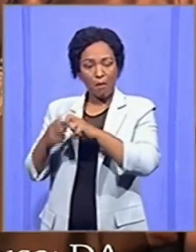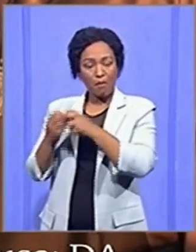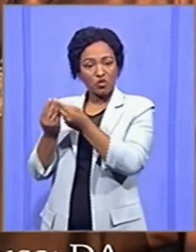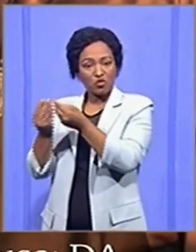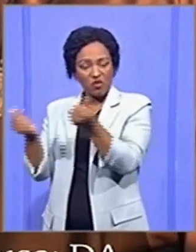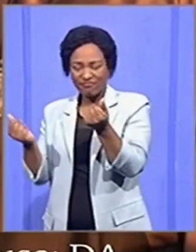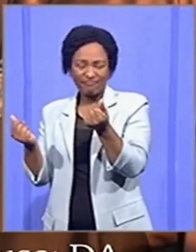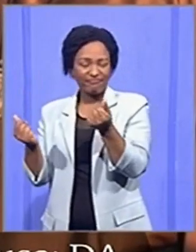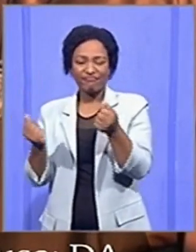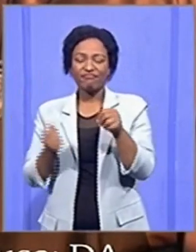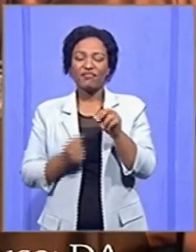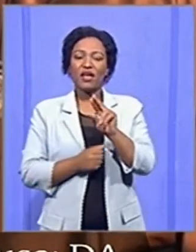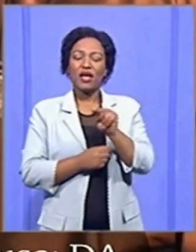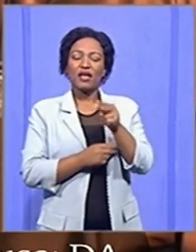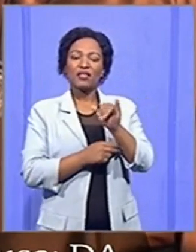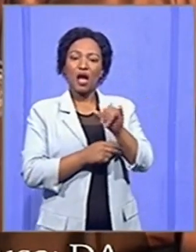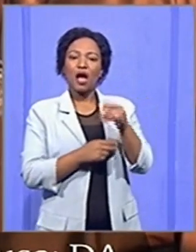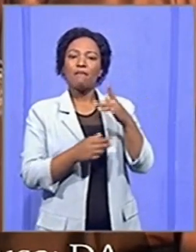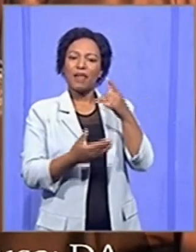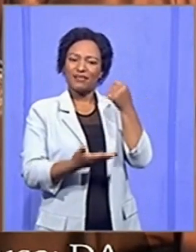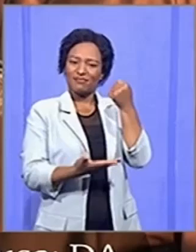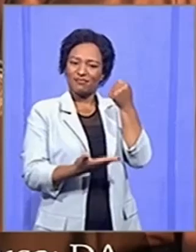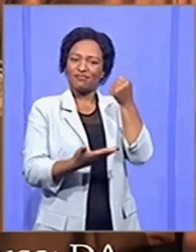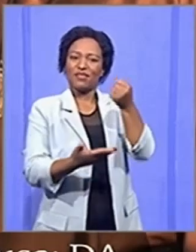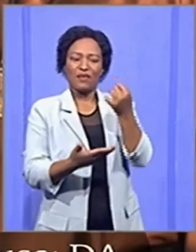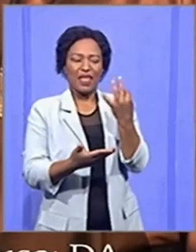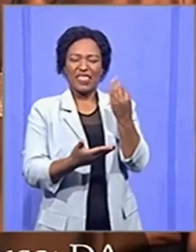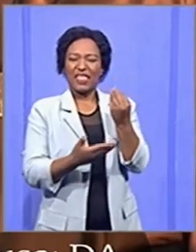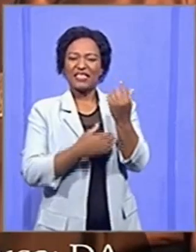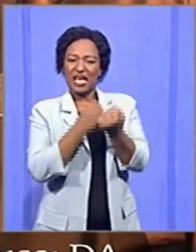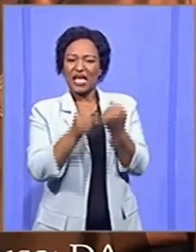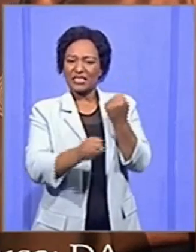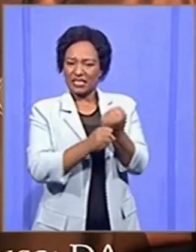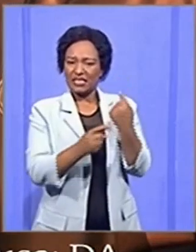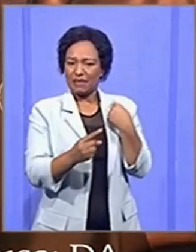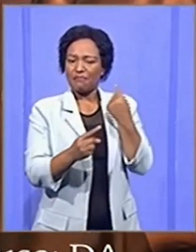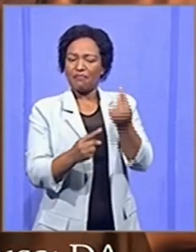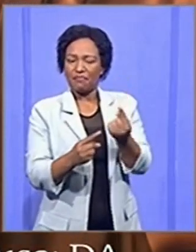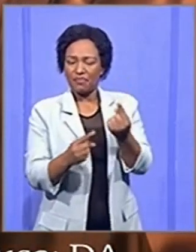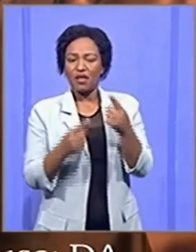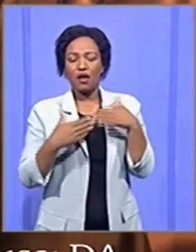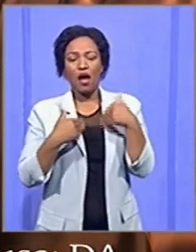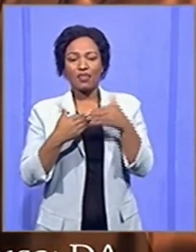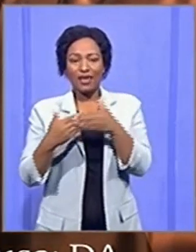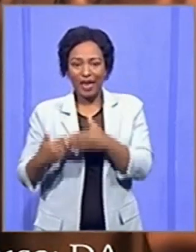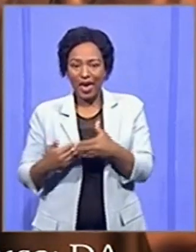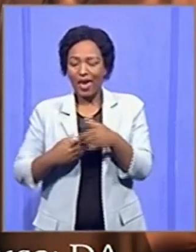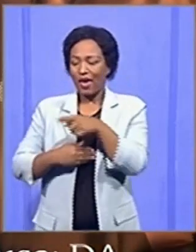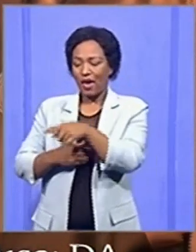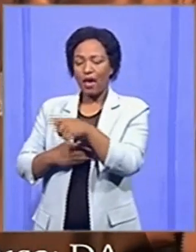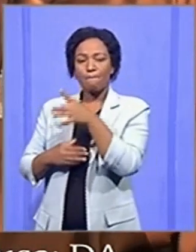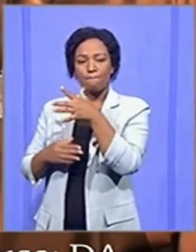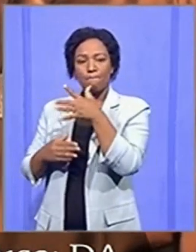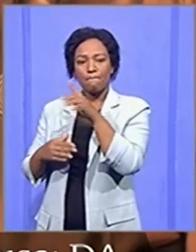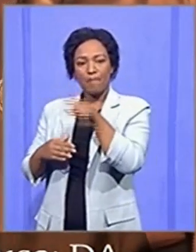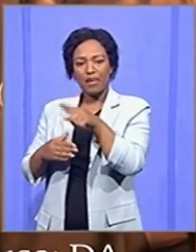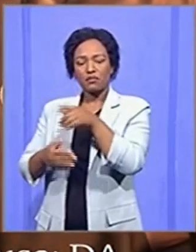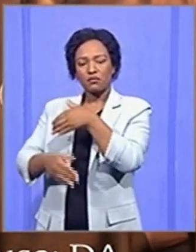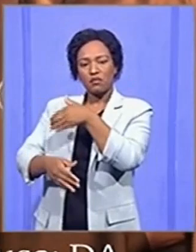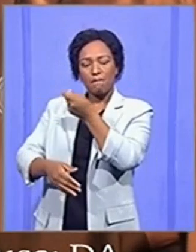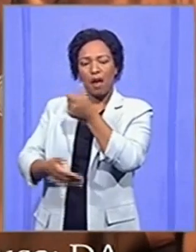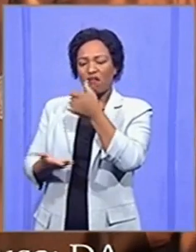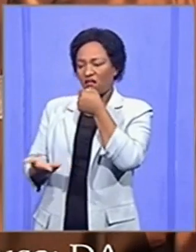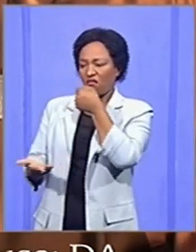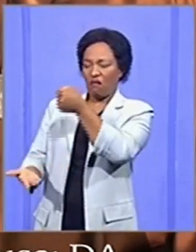significant investment, which has not been done in 30 years. The healthcare system needs to be capacitated. Vacancies need to be